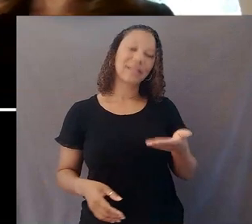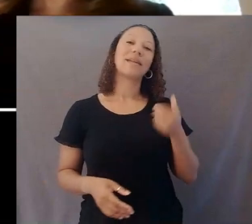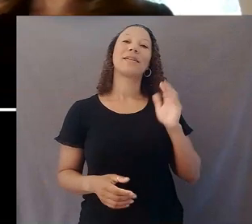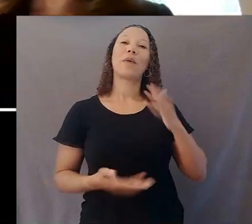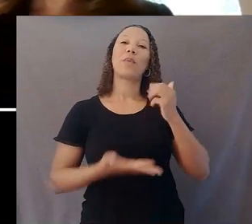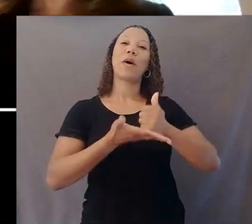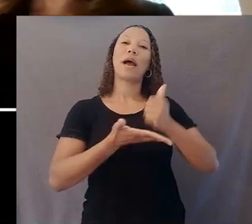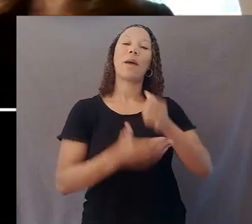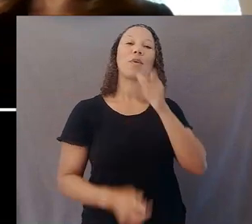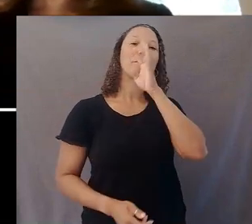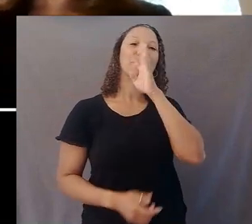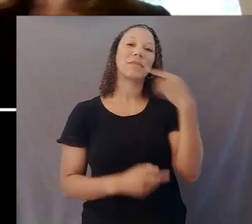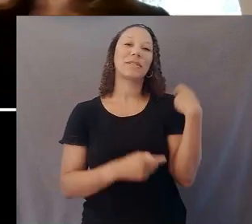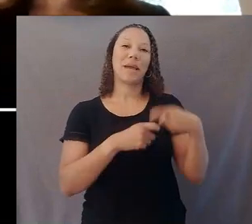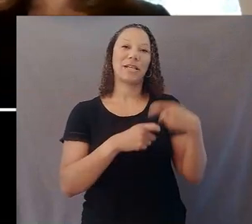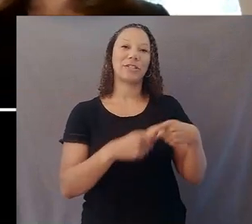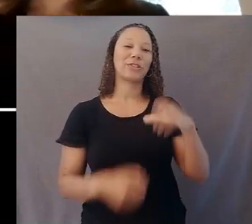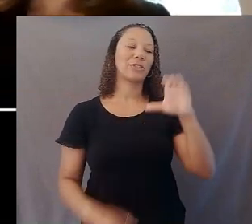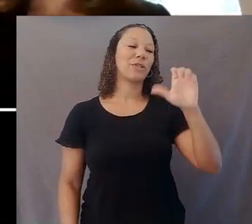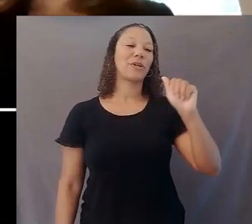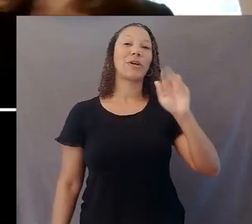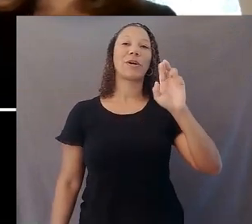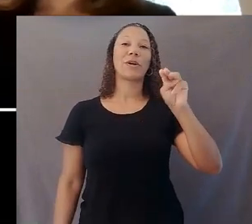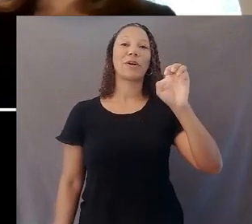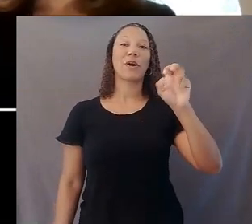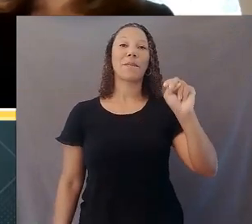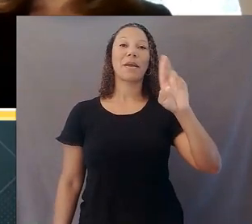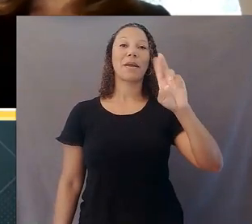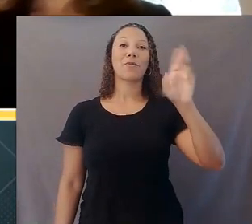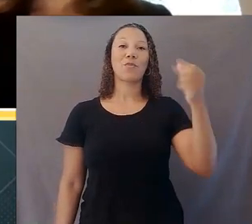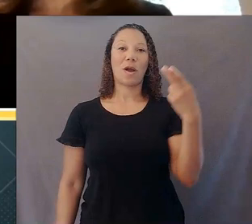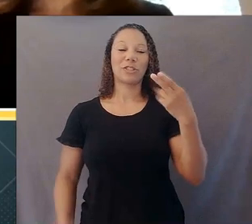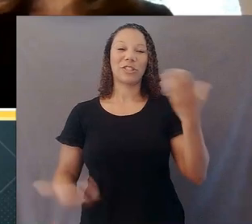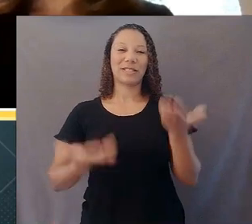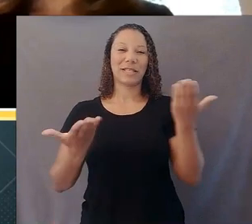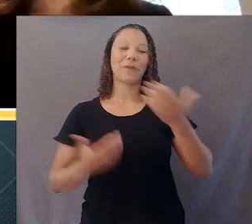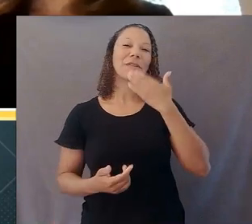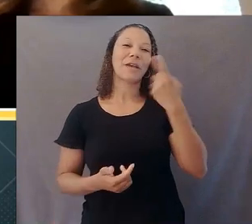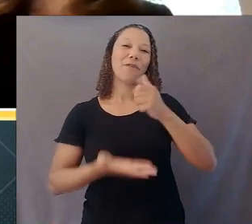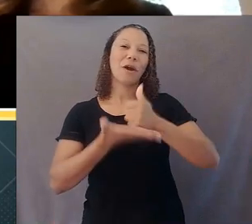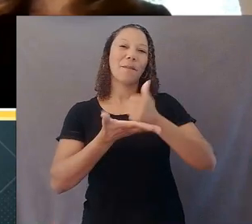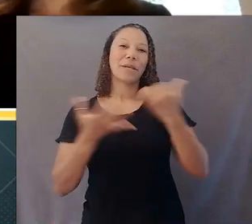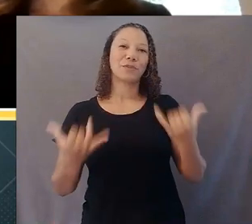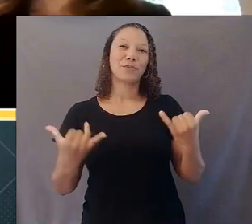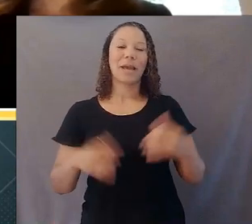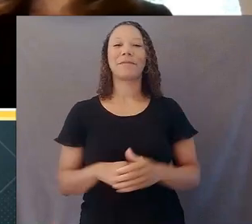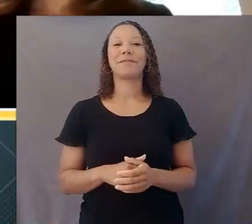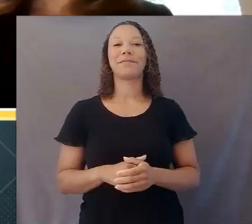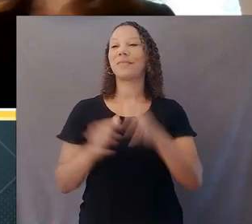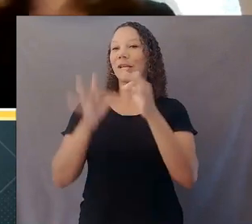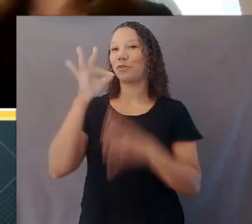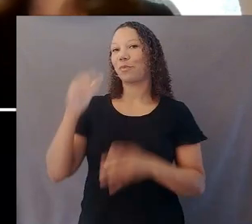is here with us. Thank you so much for joining us today. Hola, Carmen Rush, soy la intérprete de Samuel Jackman Middle